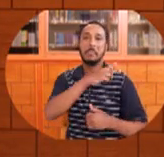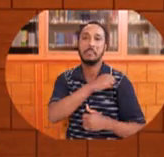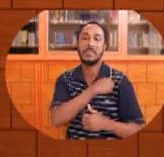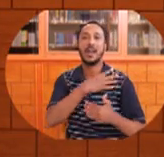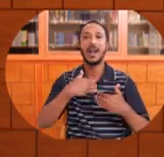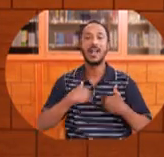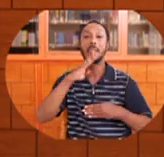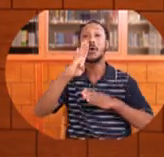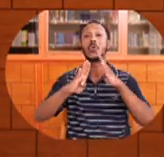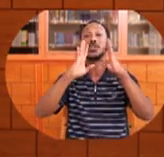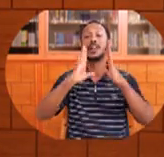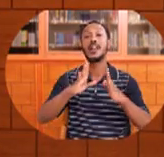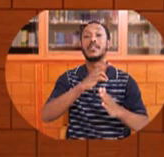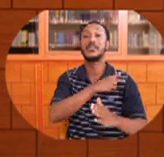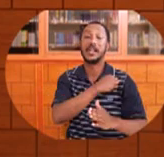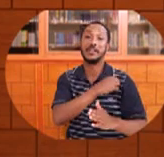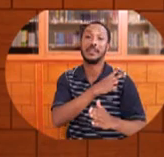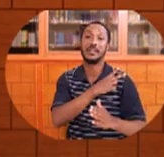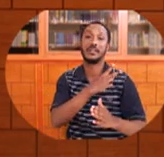and biological treatment.